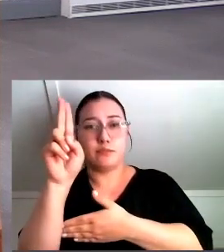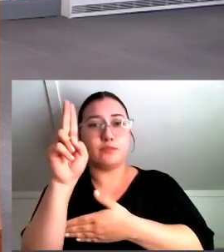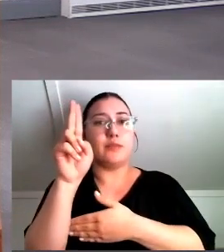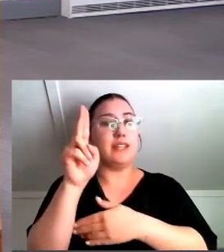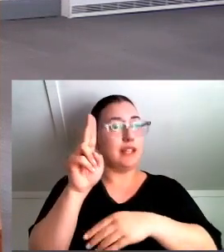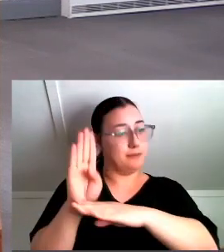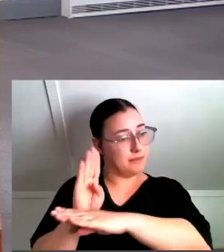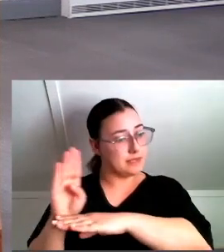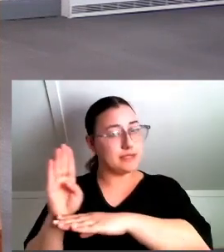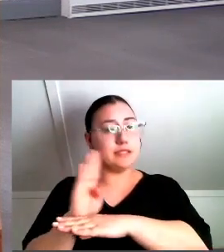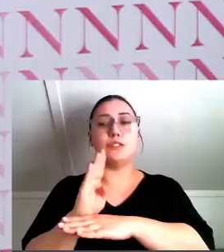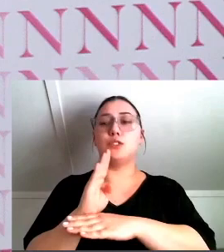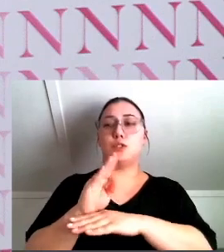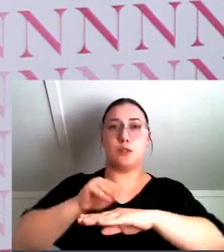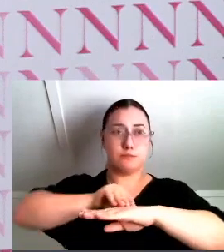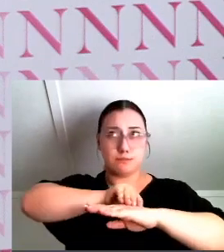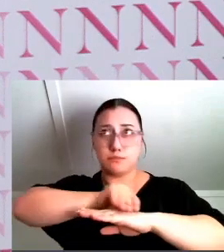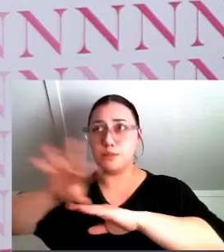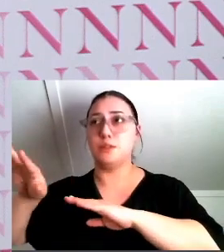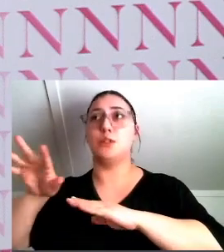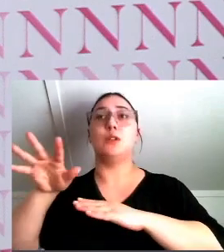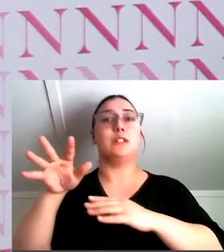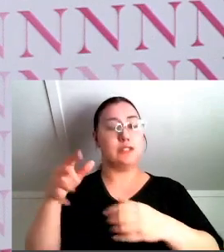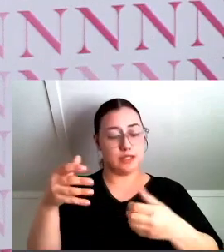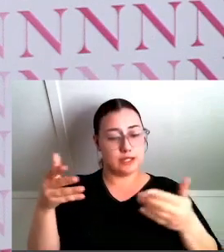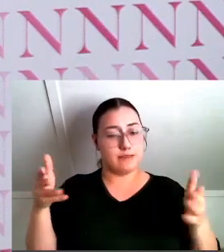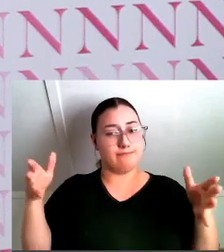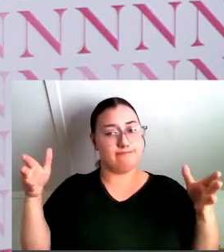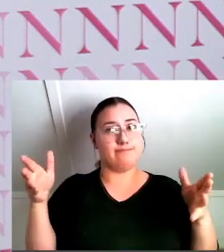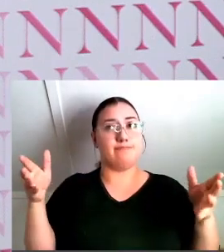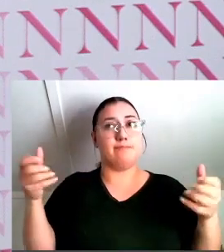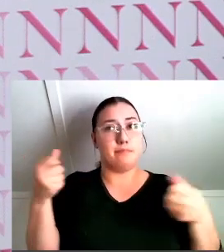changes needed for a better, more diverse future.